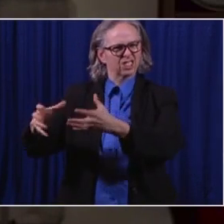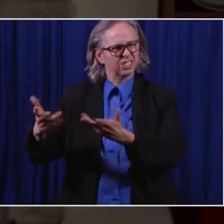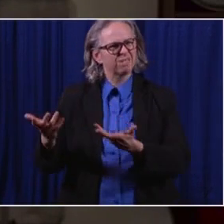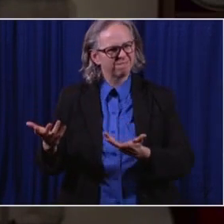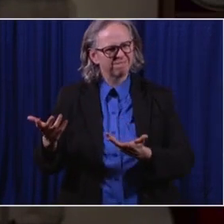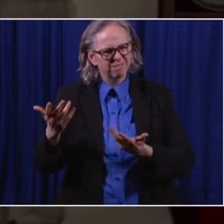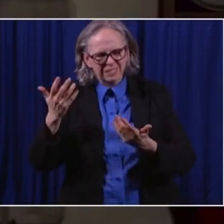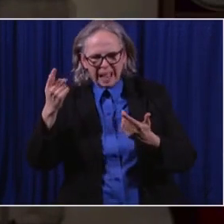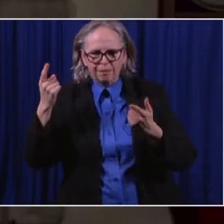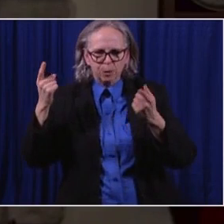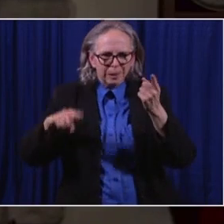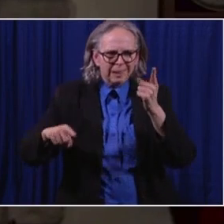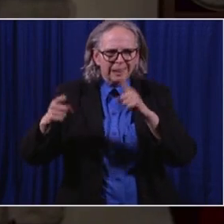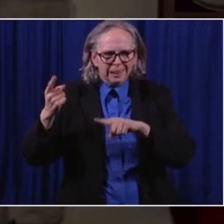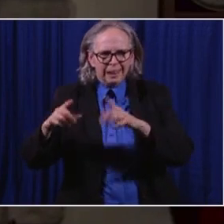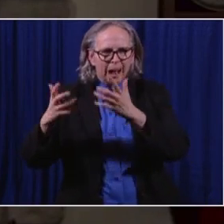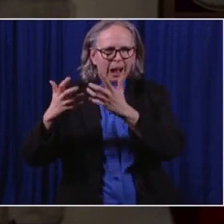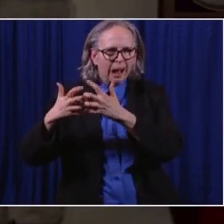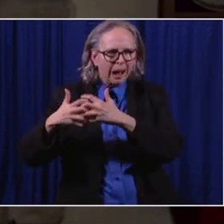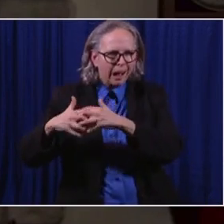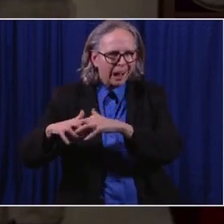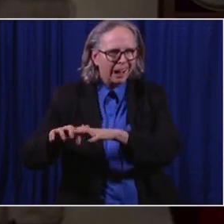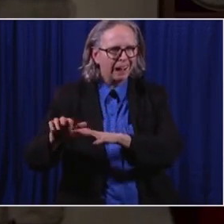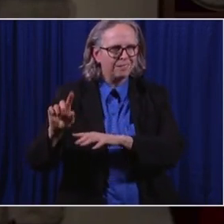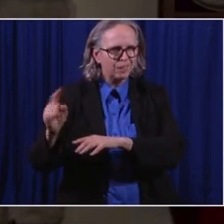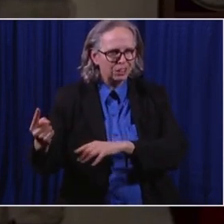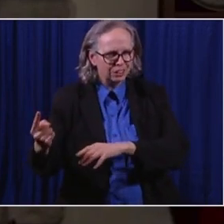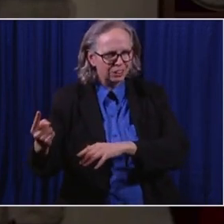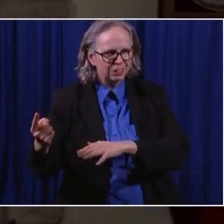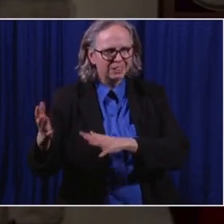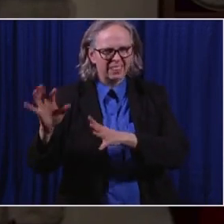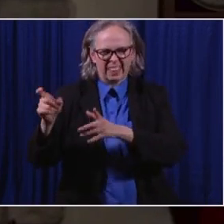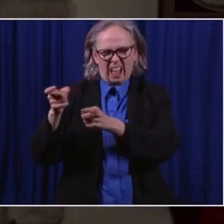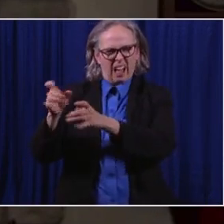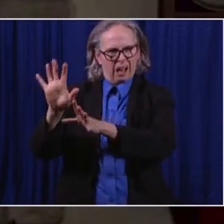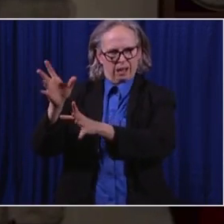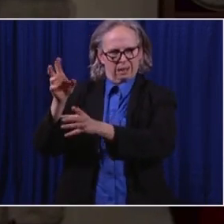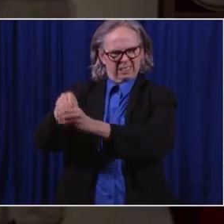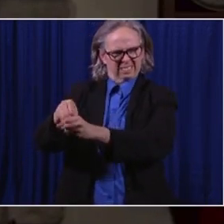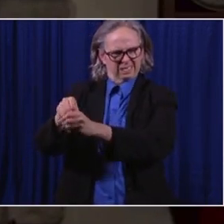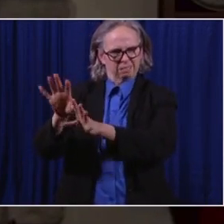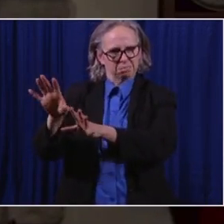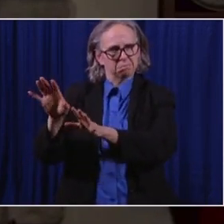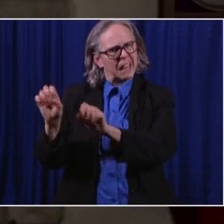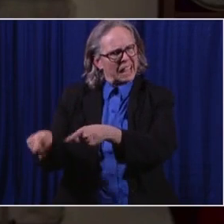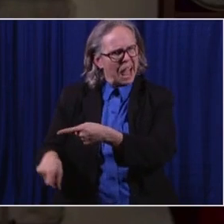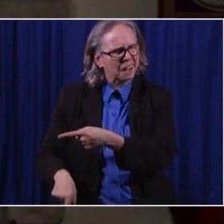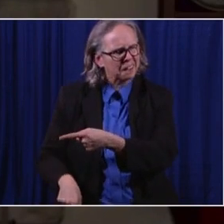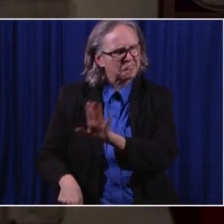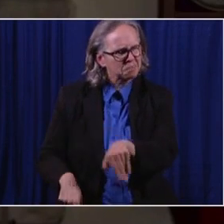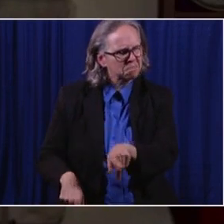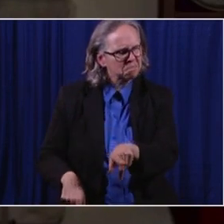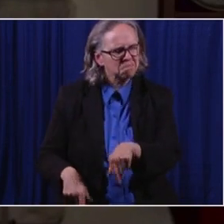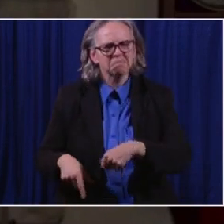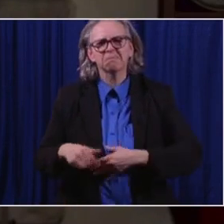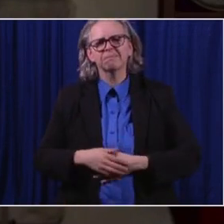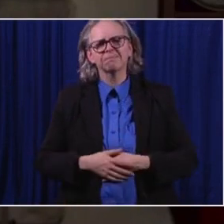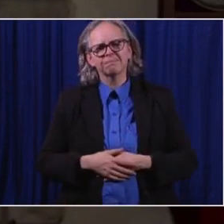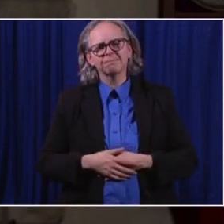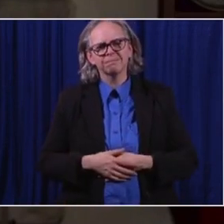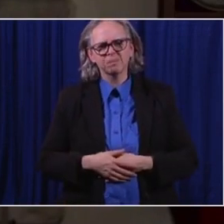and try to get things dealt with if you can. And so one of the things that